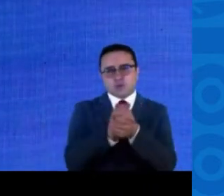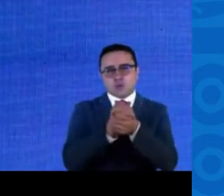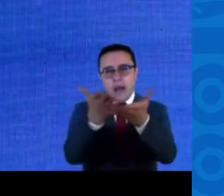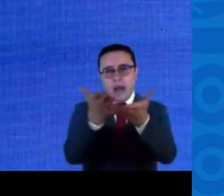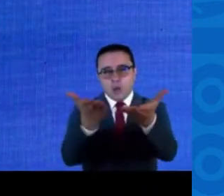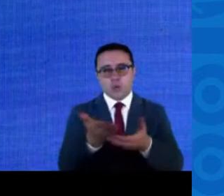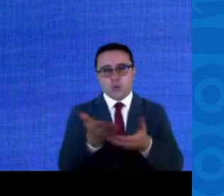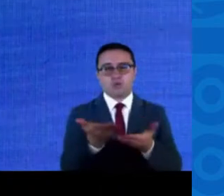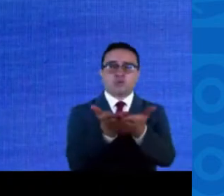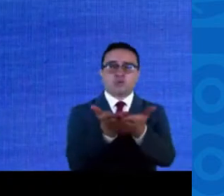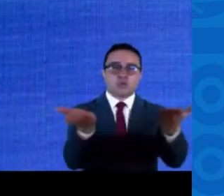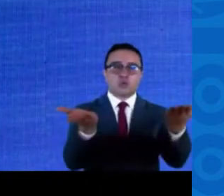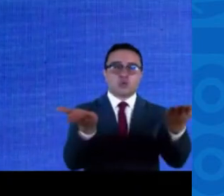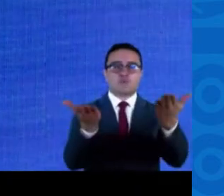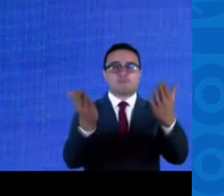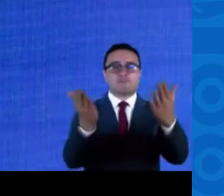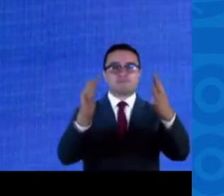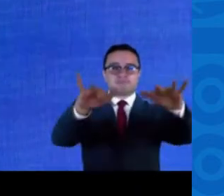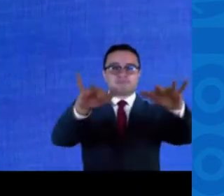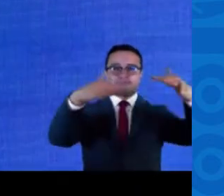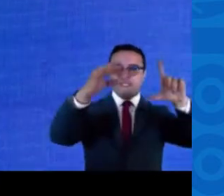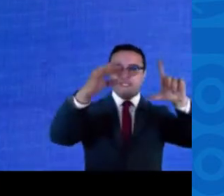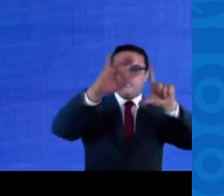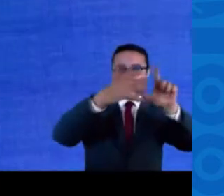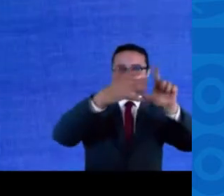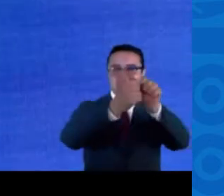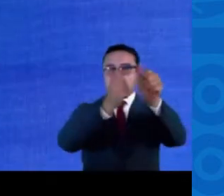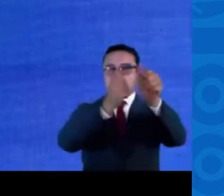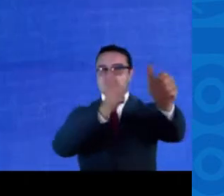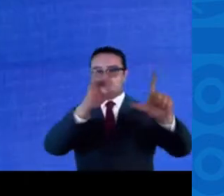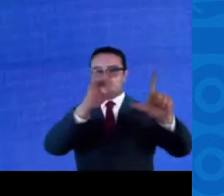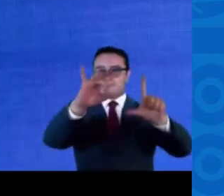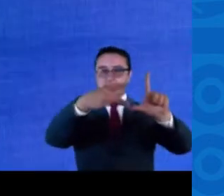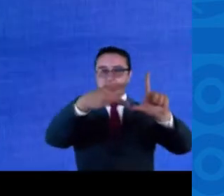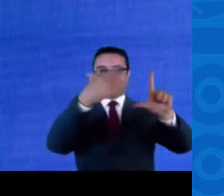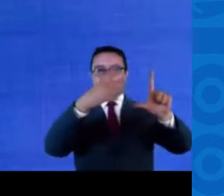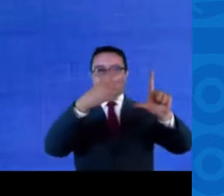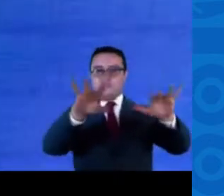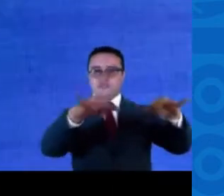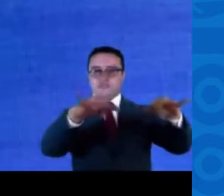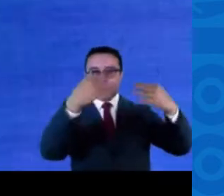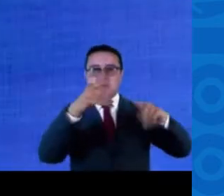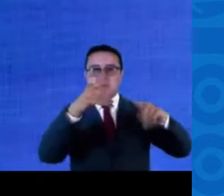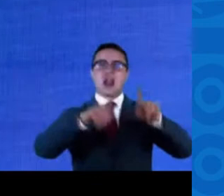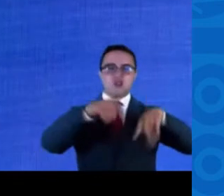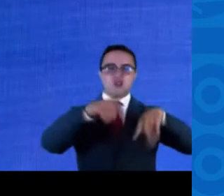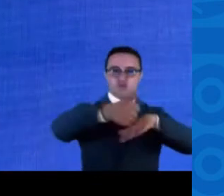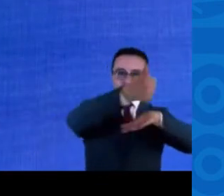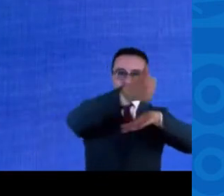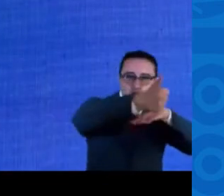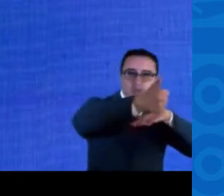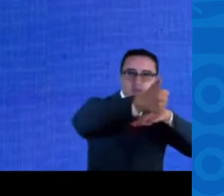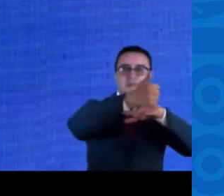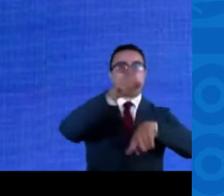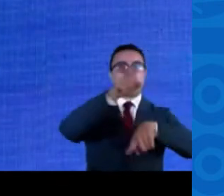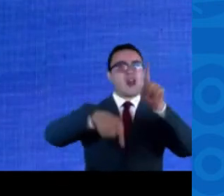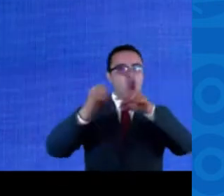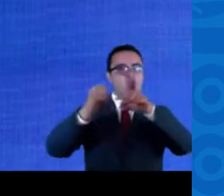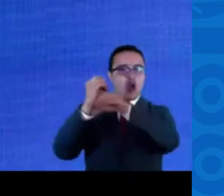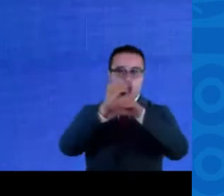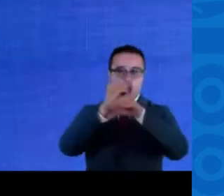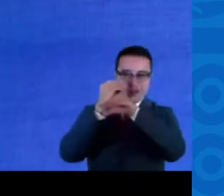also wish to greet all of those who accompany us virtually and all the directives